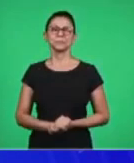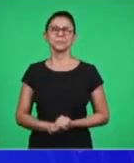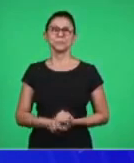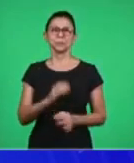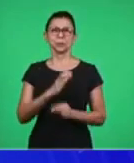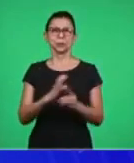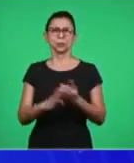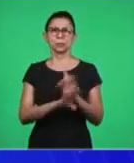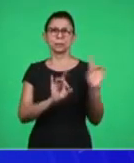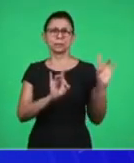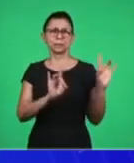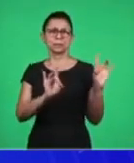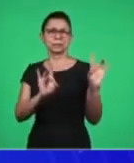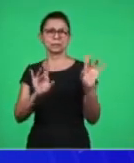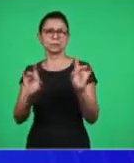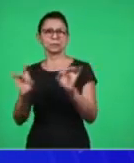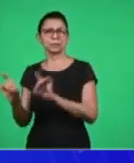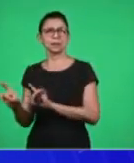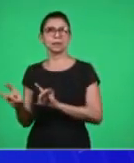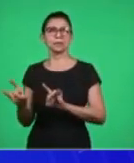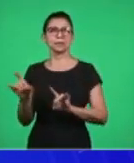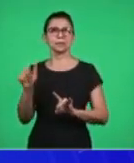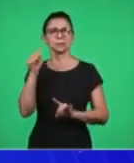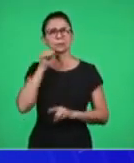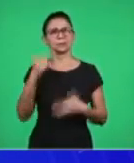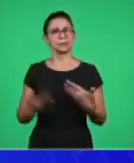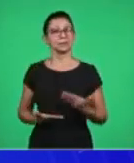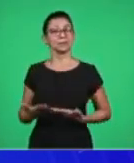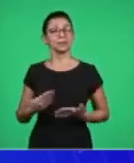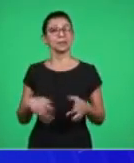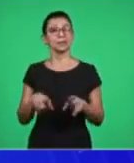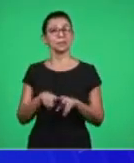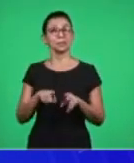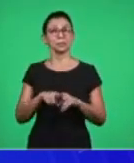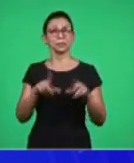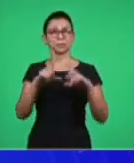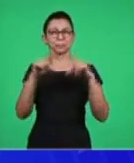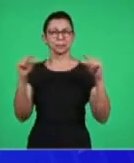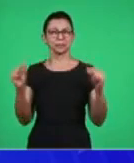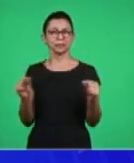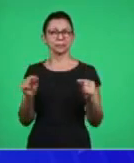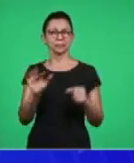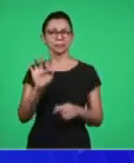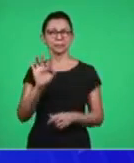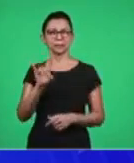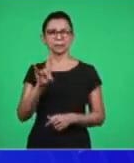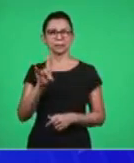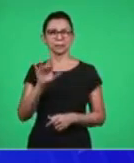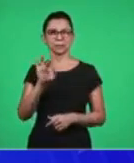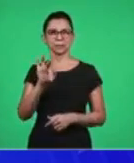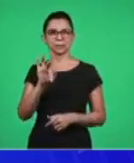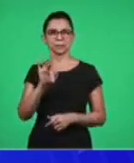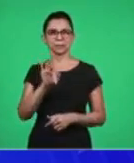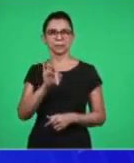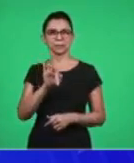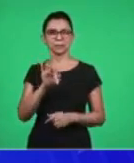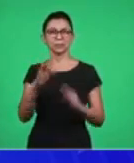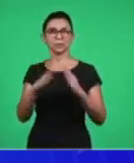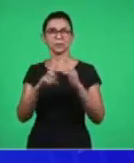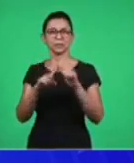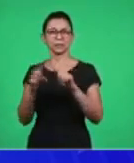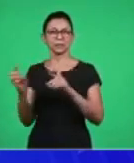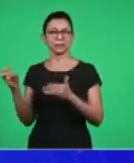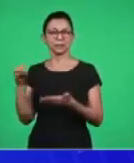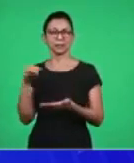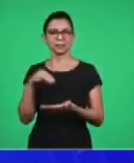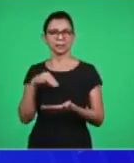And also a special service with the women. They took place, and we have one in Brasilia, in capital of Brazil, the